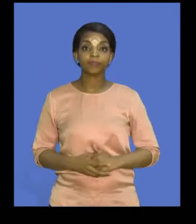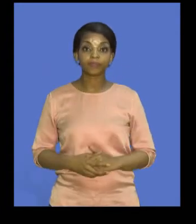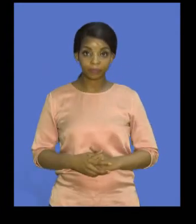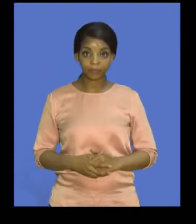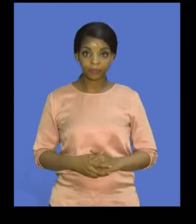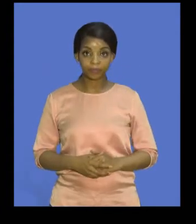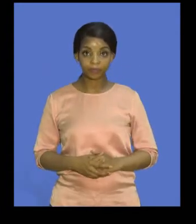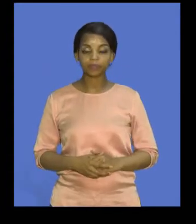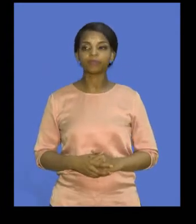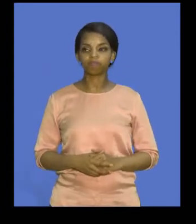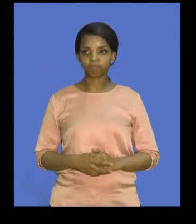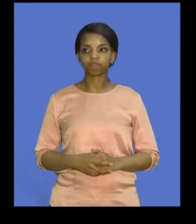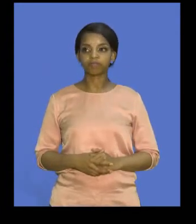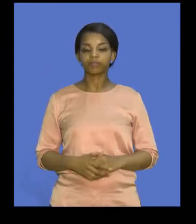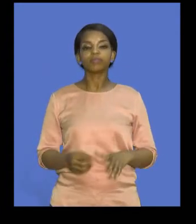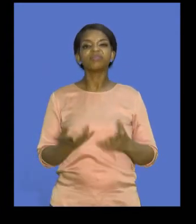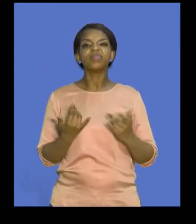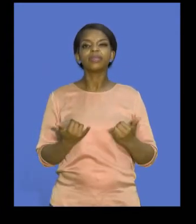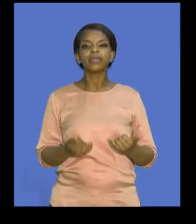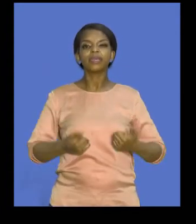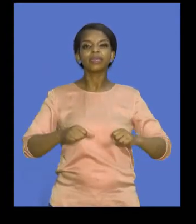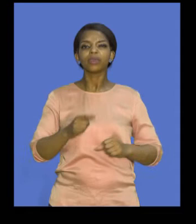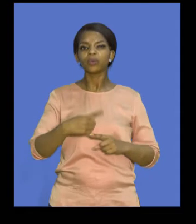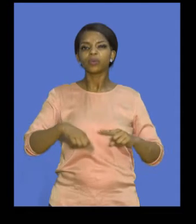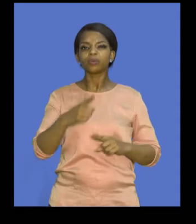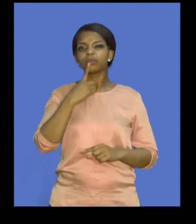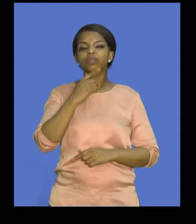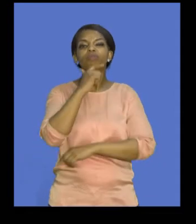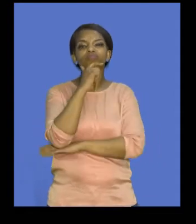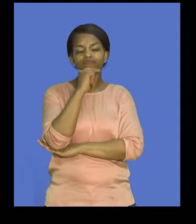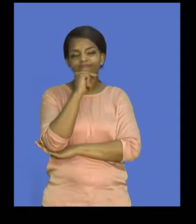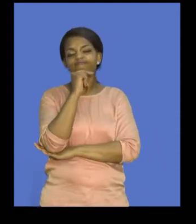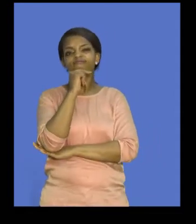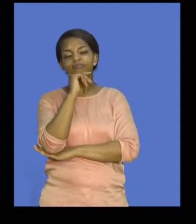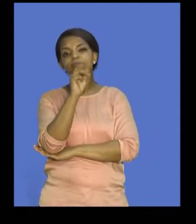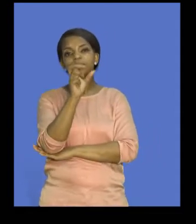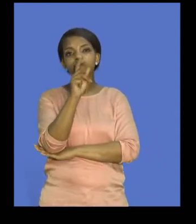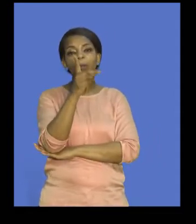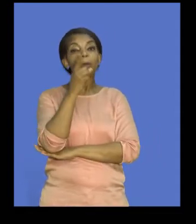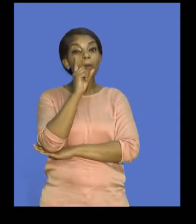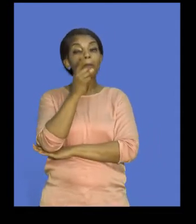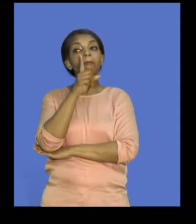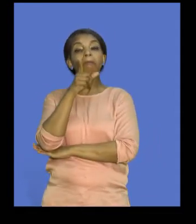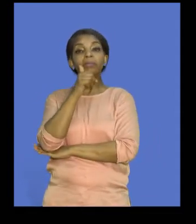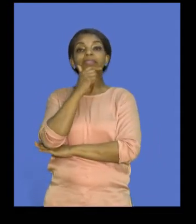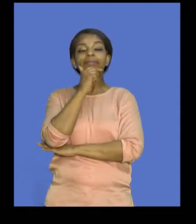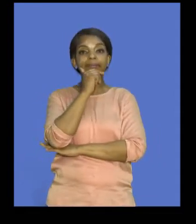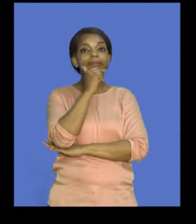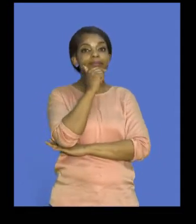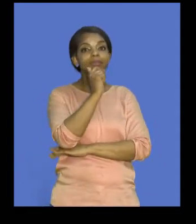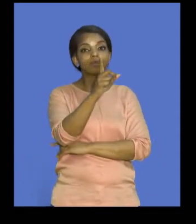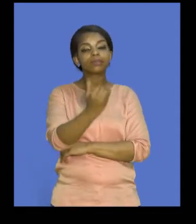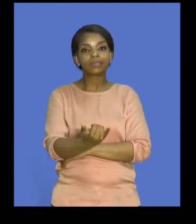that, we see that, okay, the force, this is basically what we have seen from the